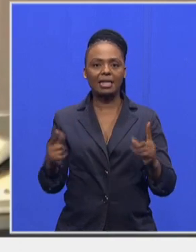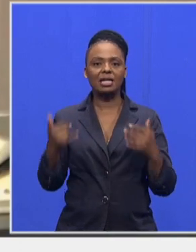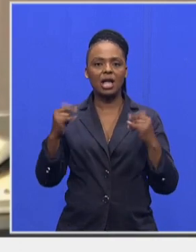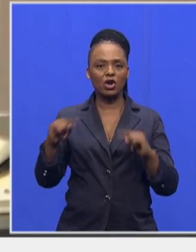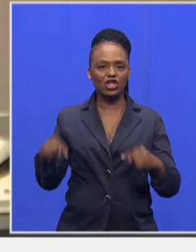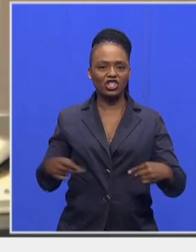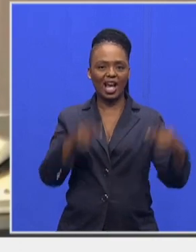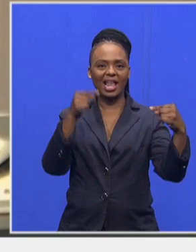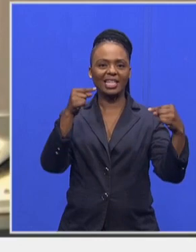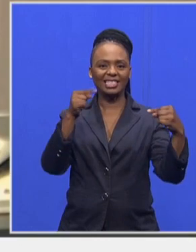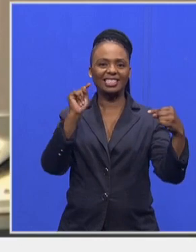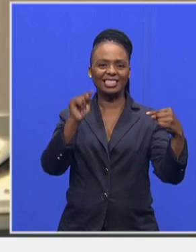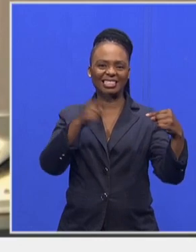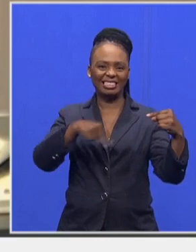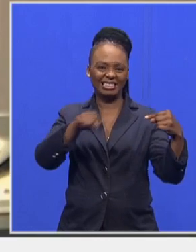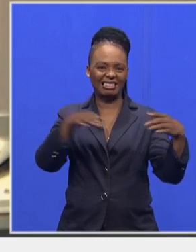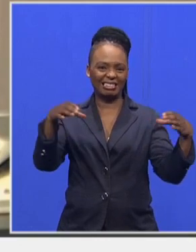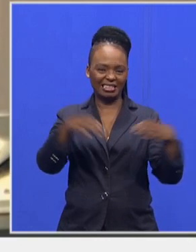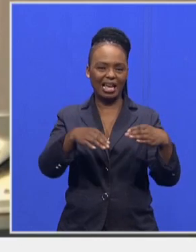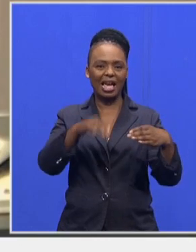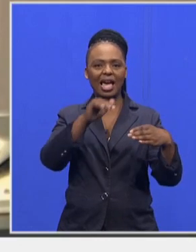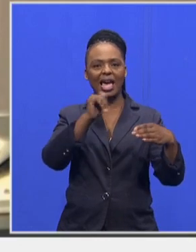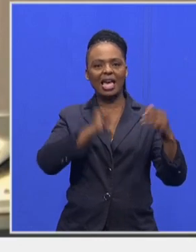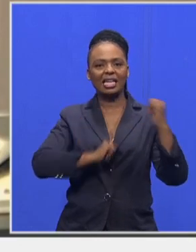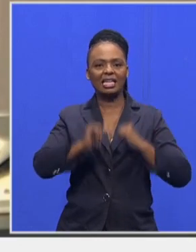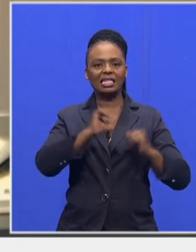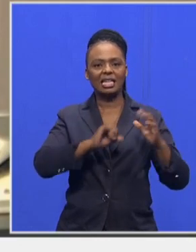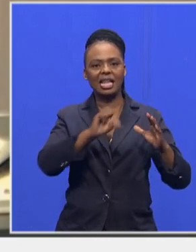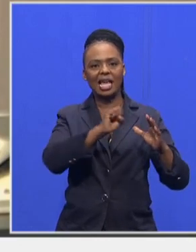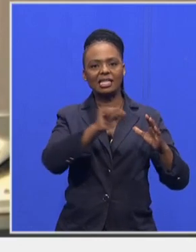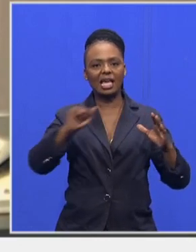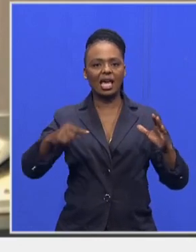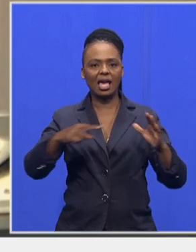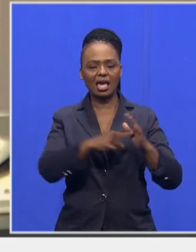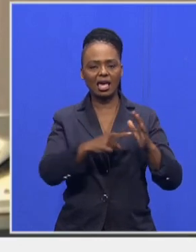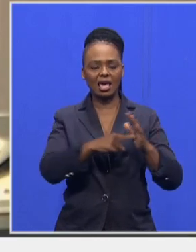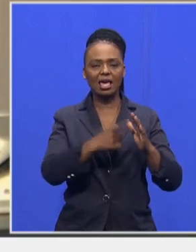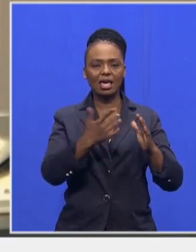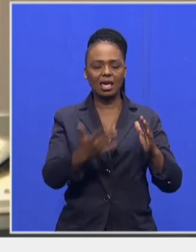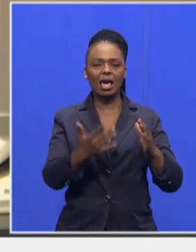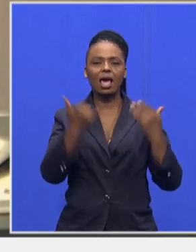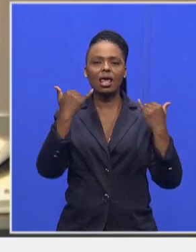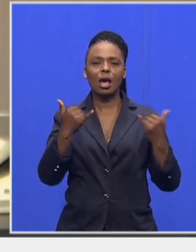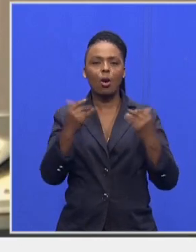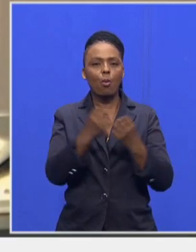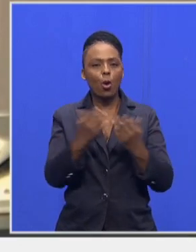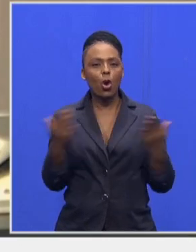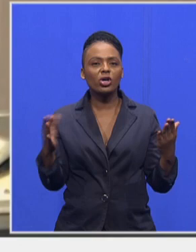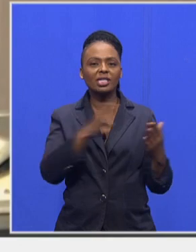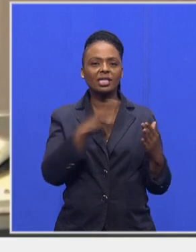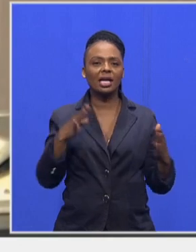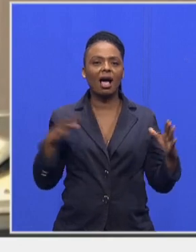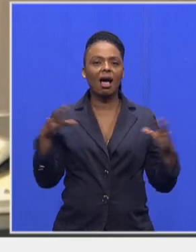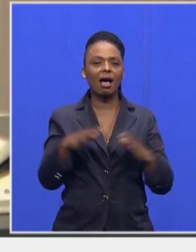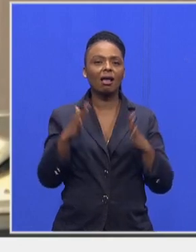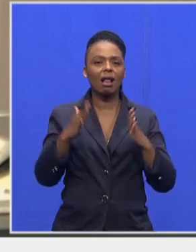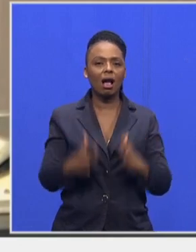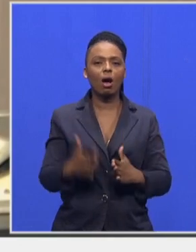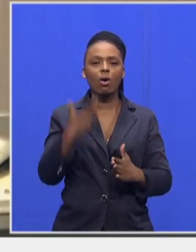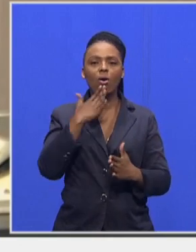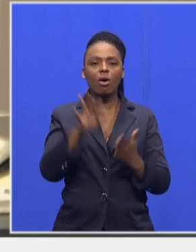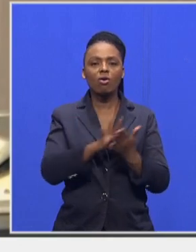challenges within Action SA and the fact that most of the councillors who actually voted